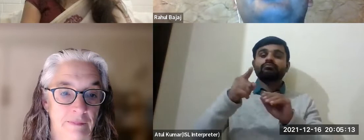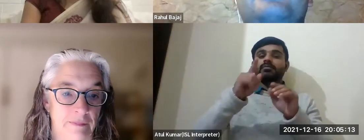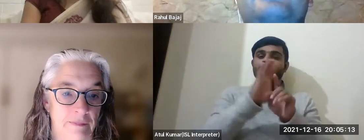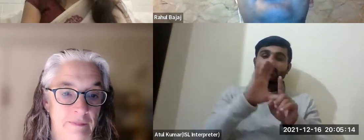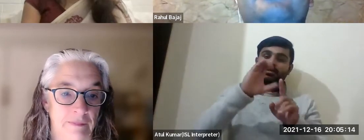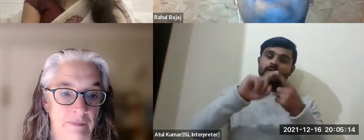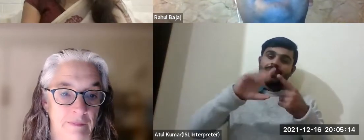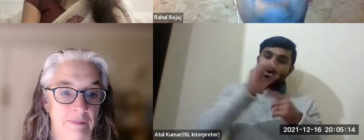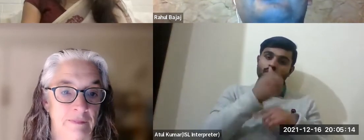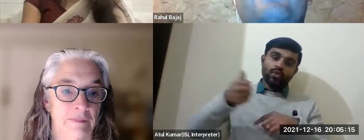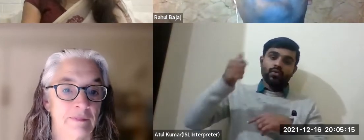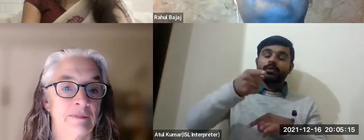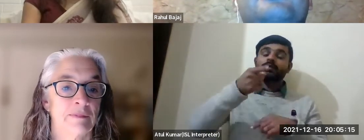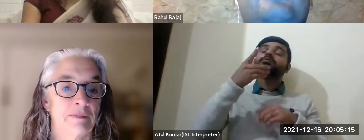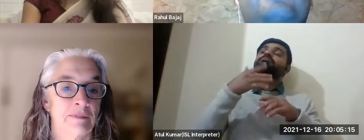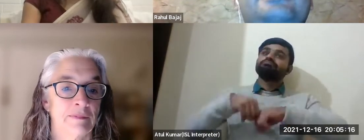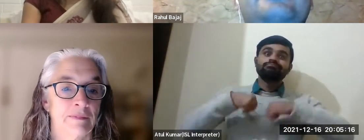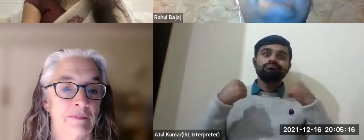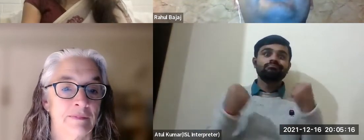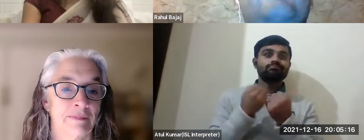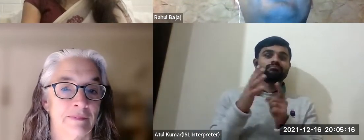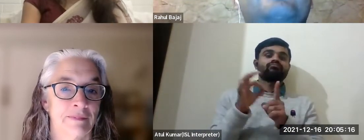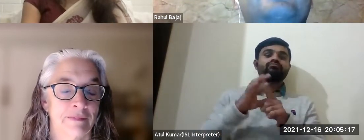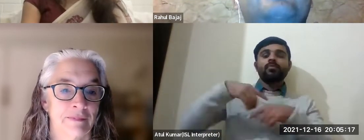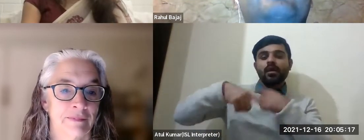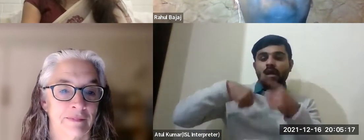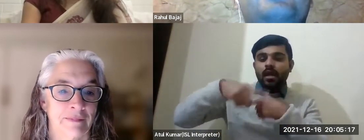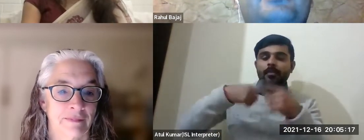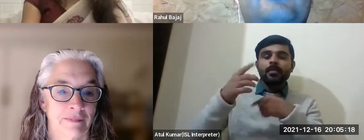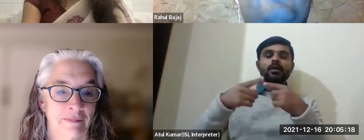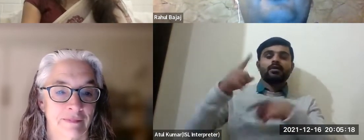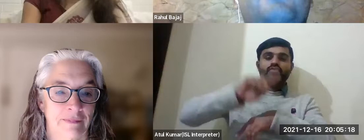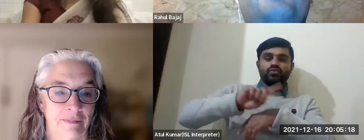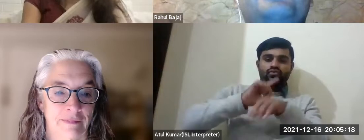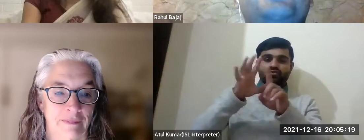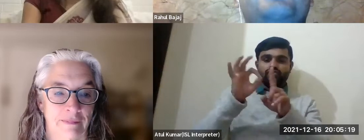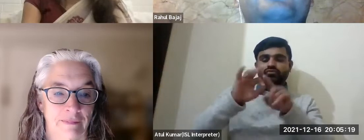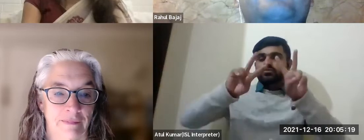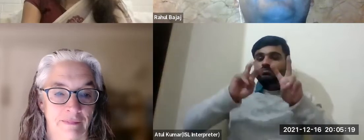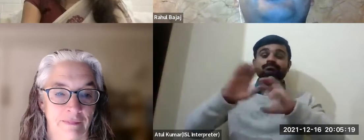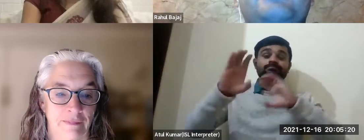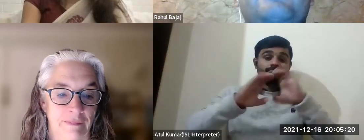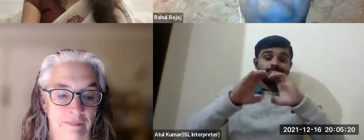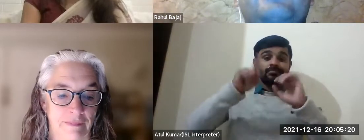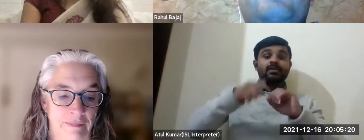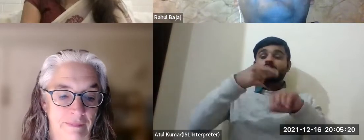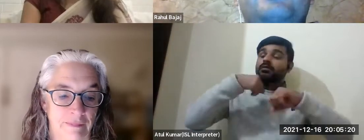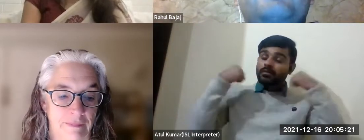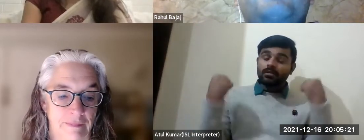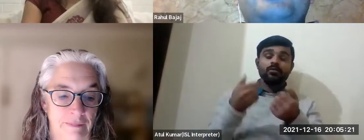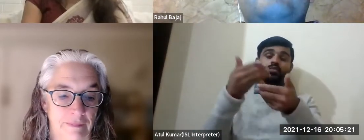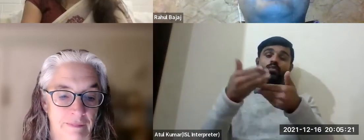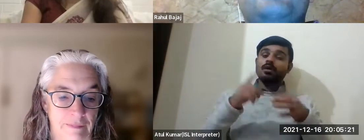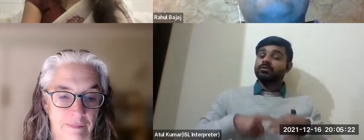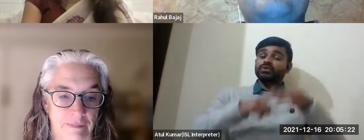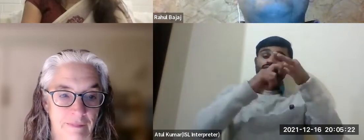literally does this stuff day in and day out. That is the subject matter of our conversation, and therefore is particularly well qualified